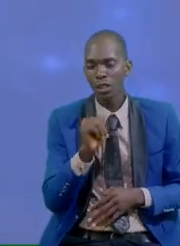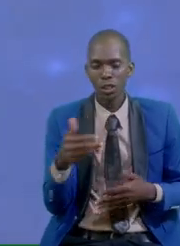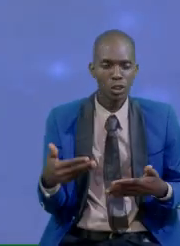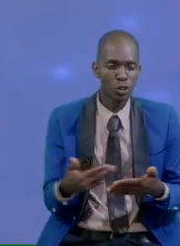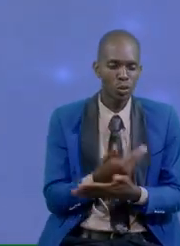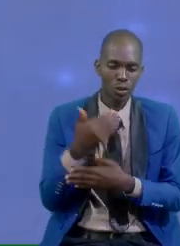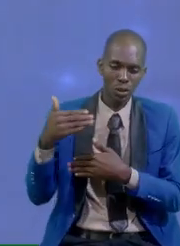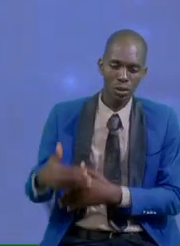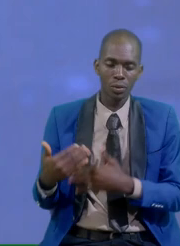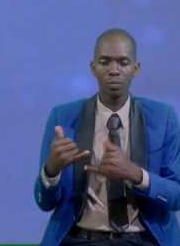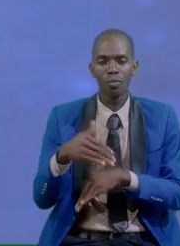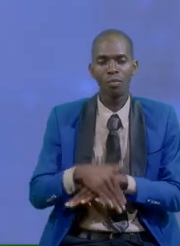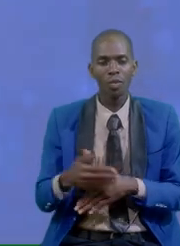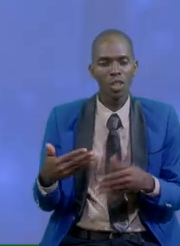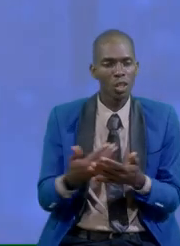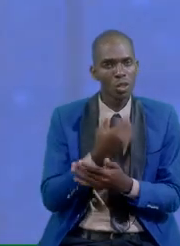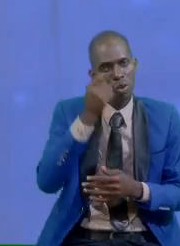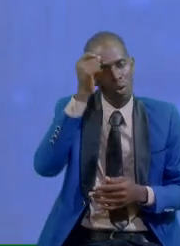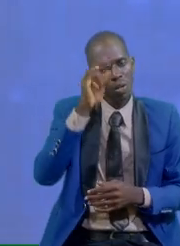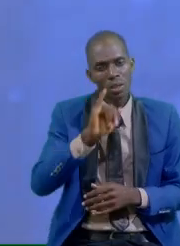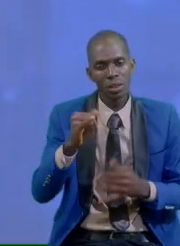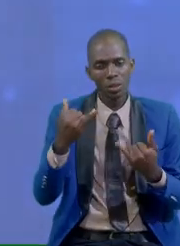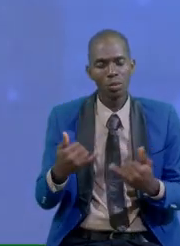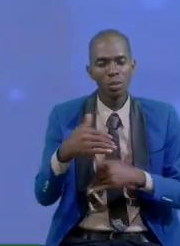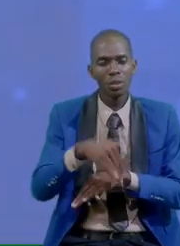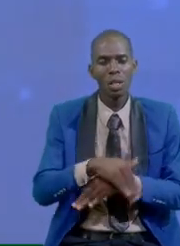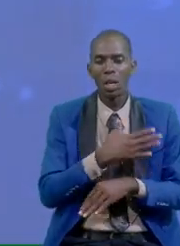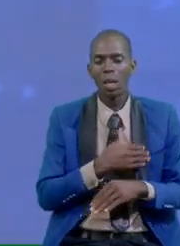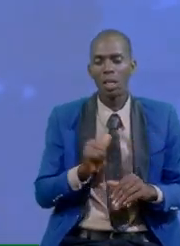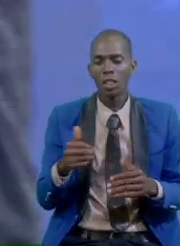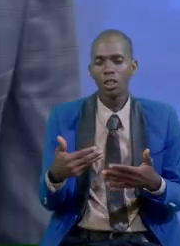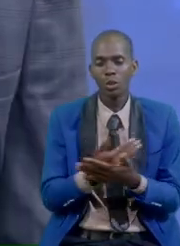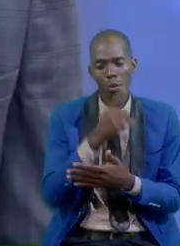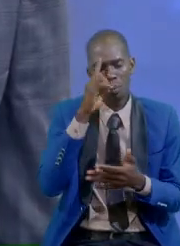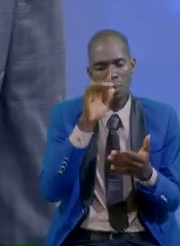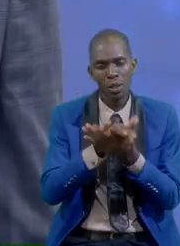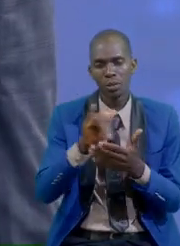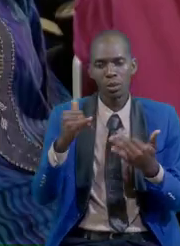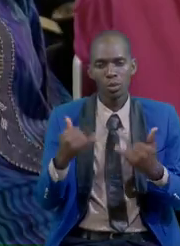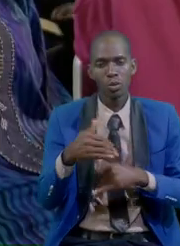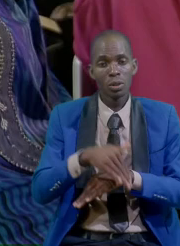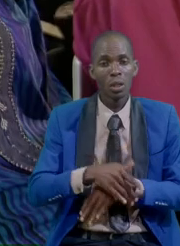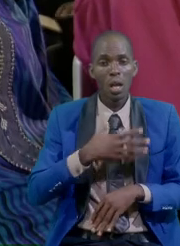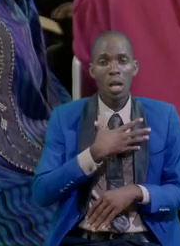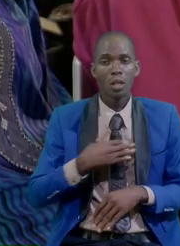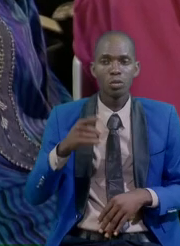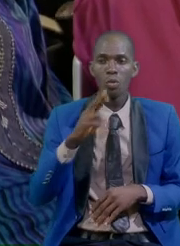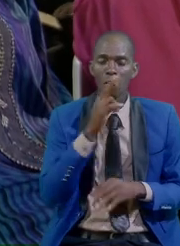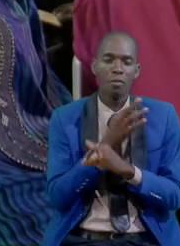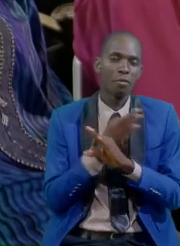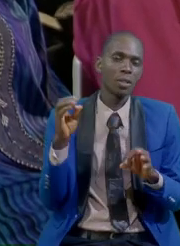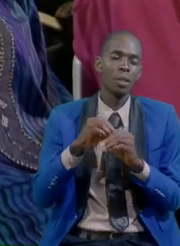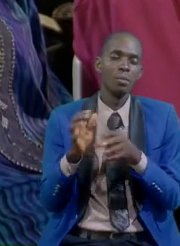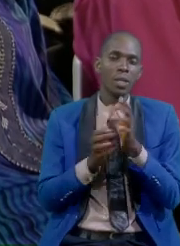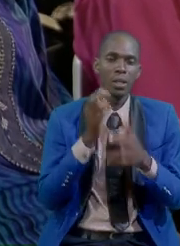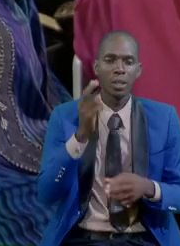new understanding tonight, and a new believing tonight, and you are free in Jesus' name.